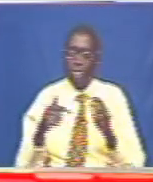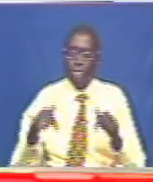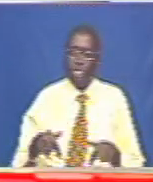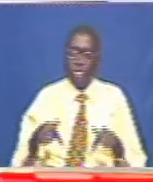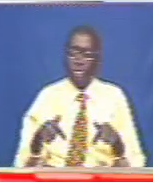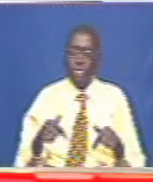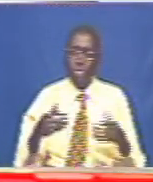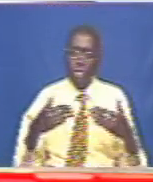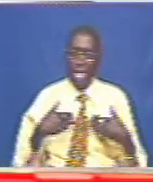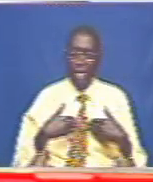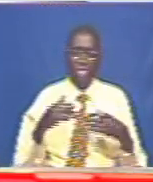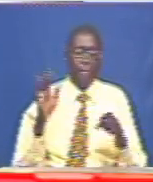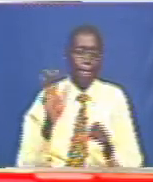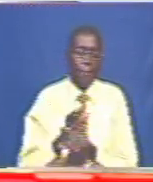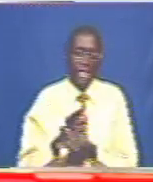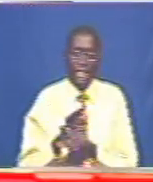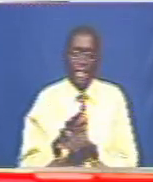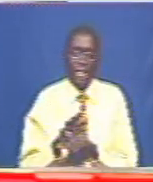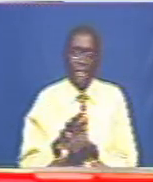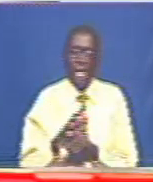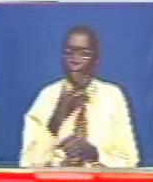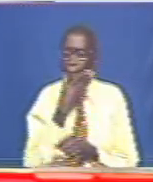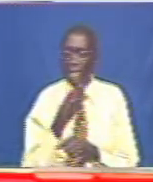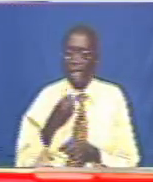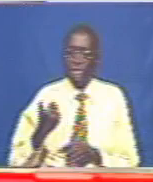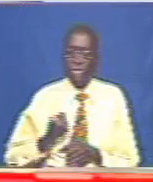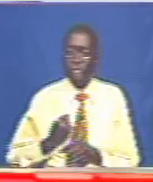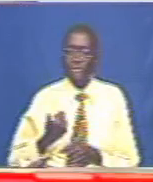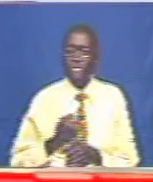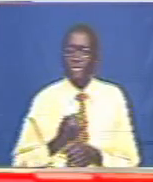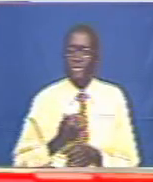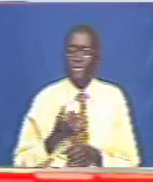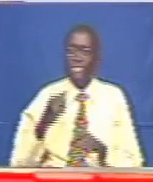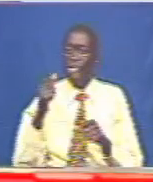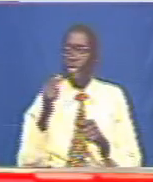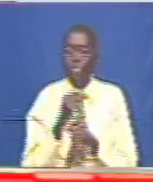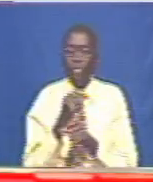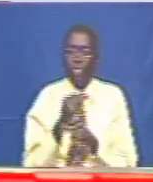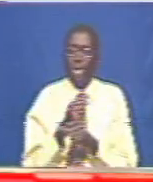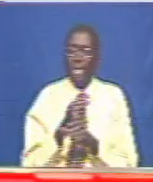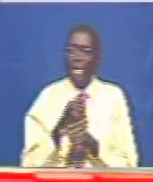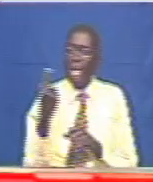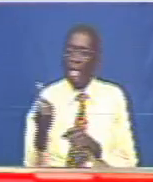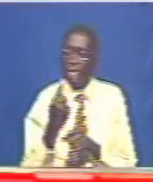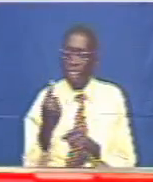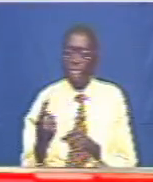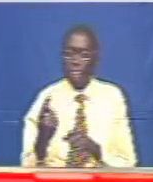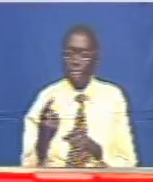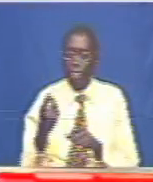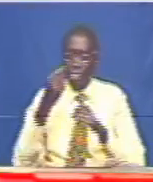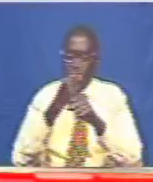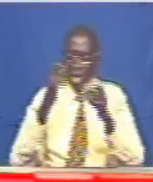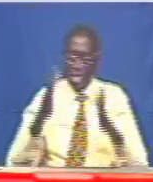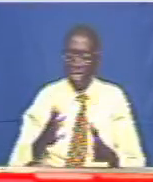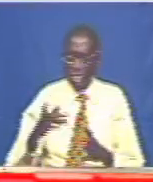we have many young men and women who are on the streets like freelancing sales agents. Mm-hmm. We have fundis out there. We